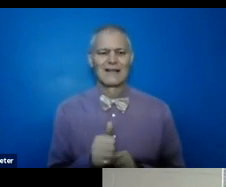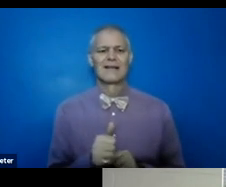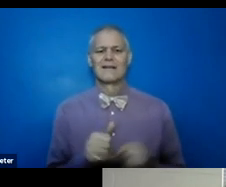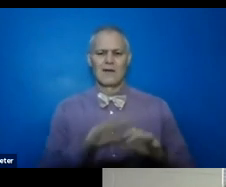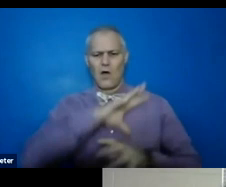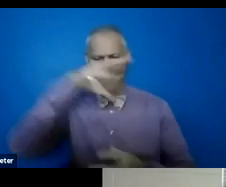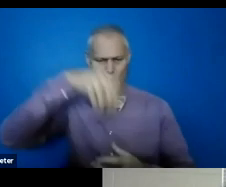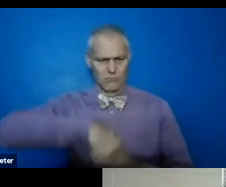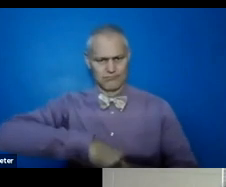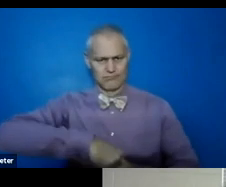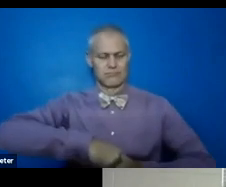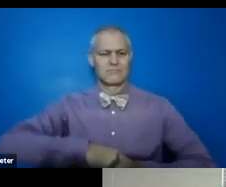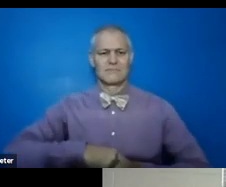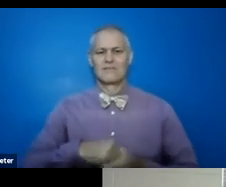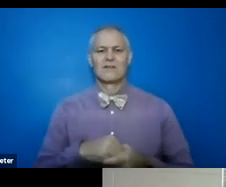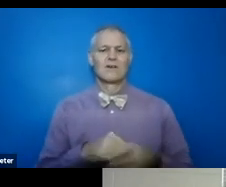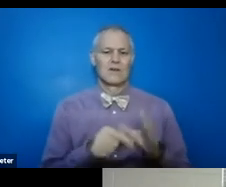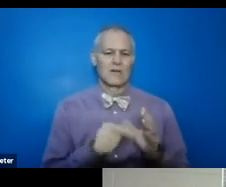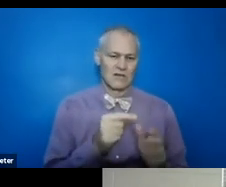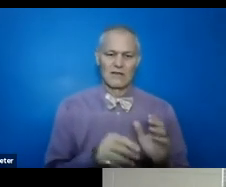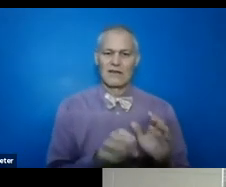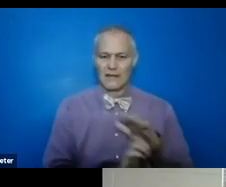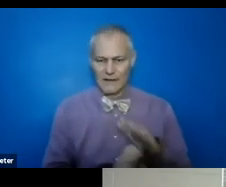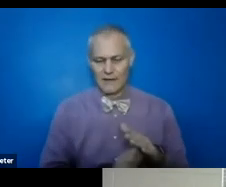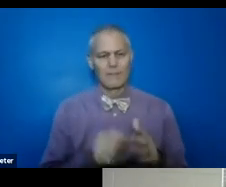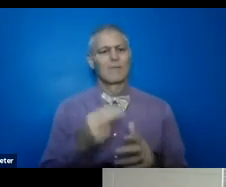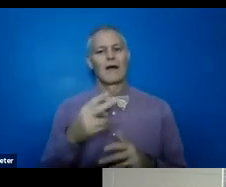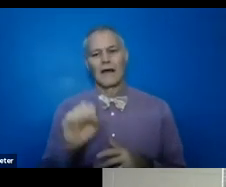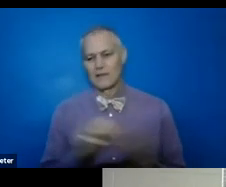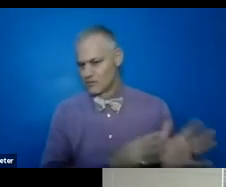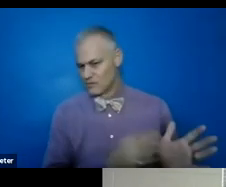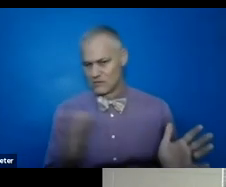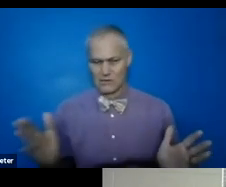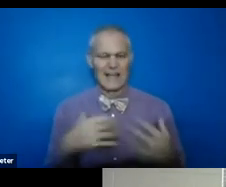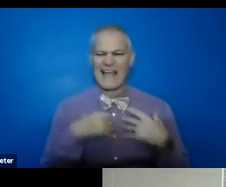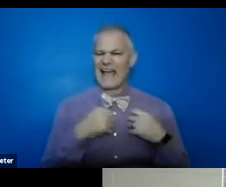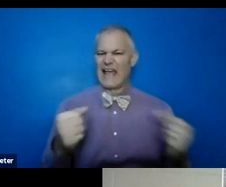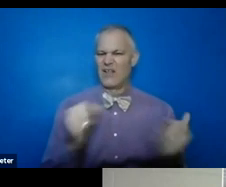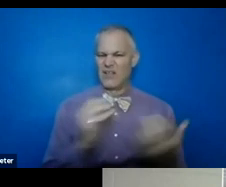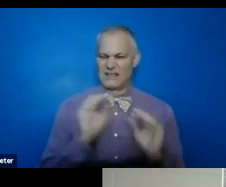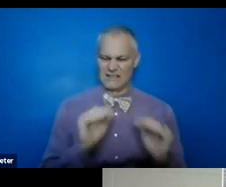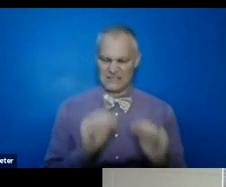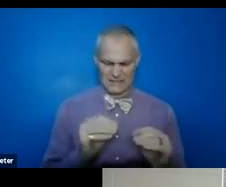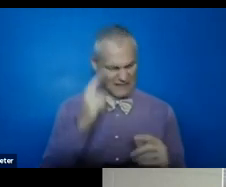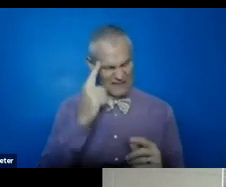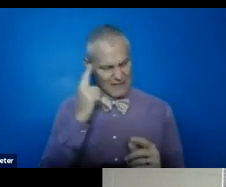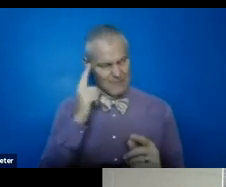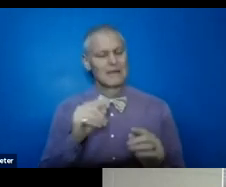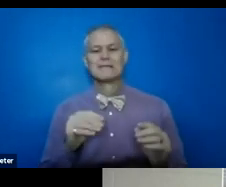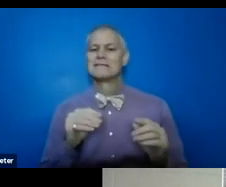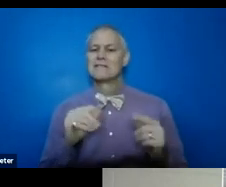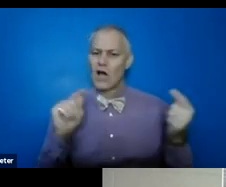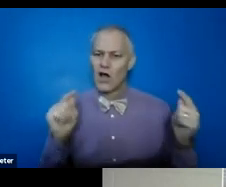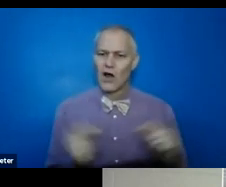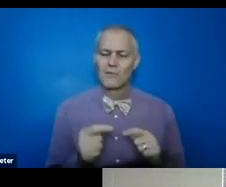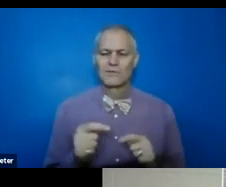of grade school, high school health curriculum to have everybody think deeply about the harms of rigid gender stereotypes? If we